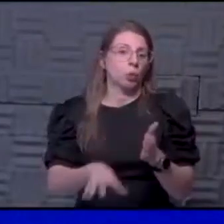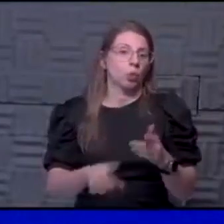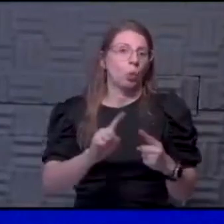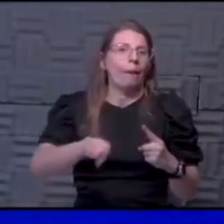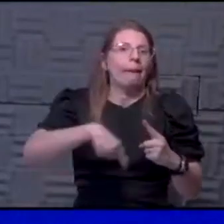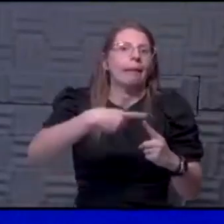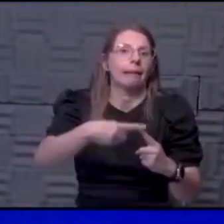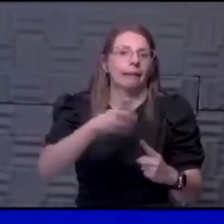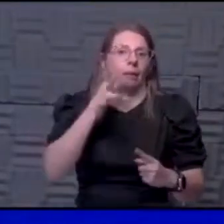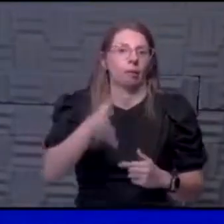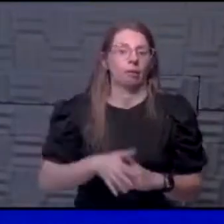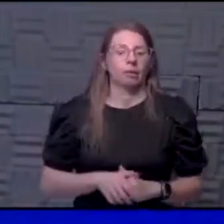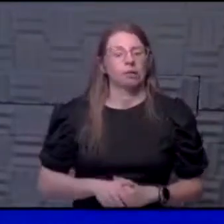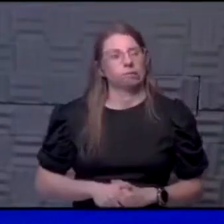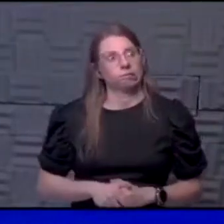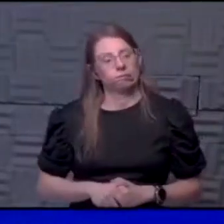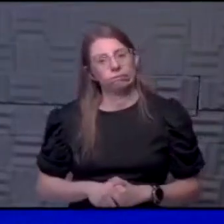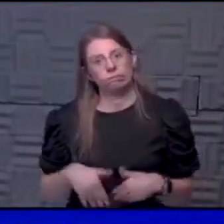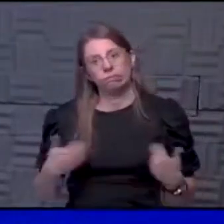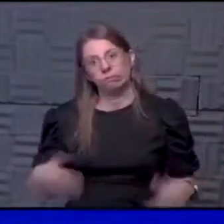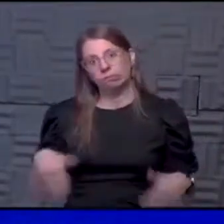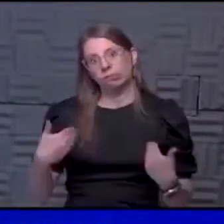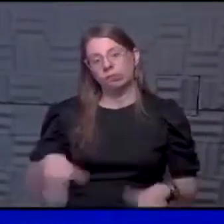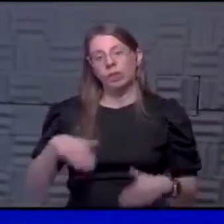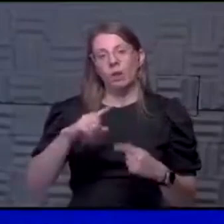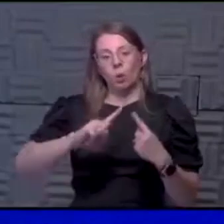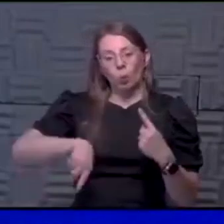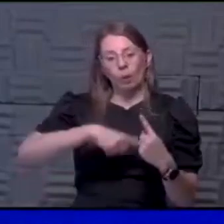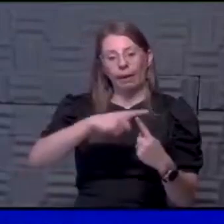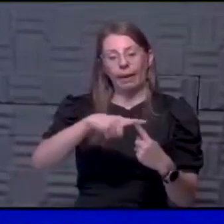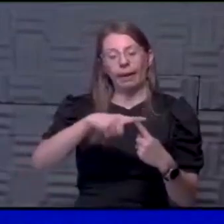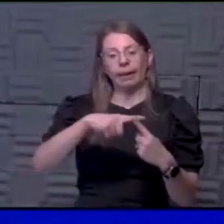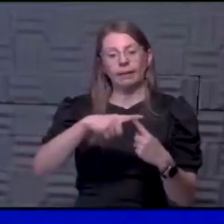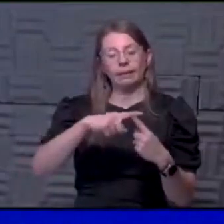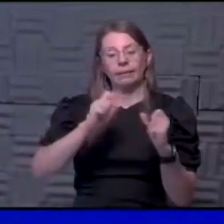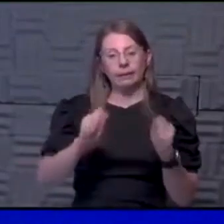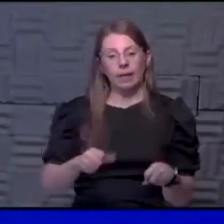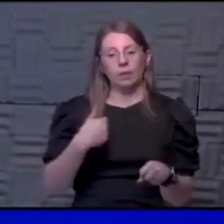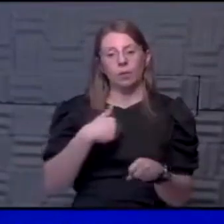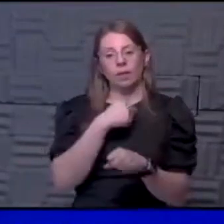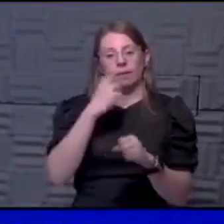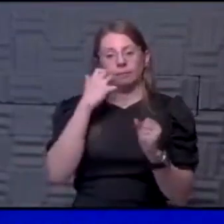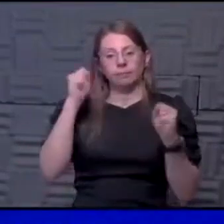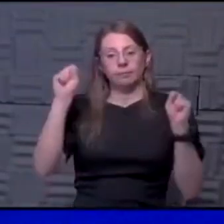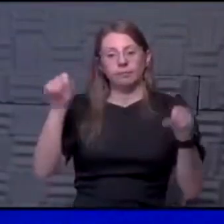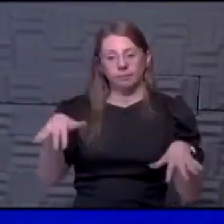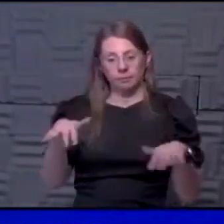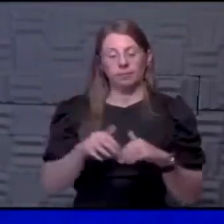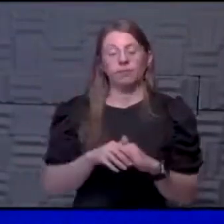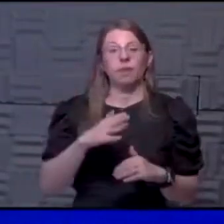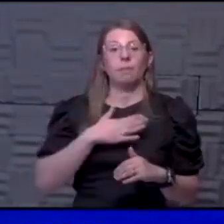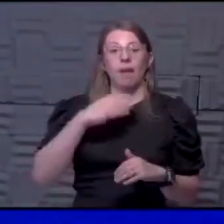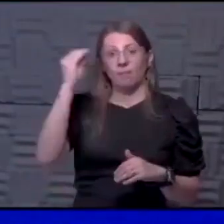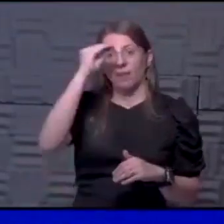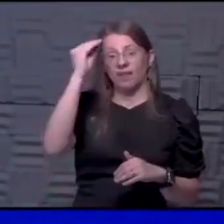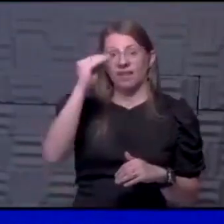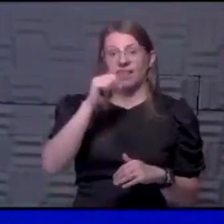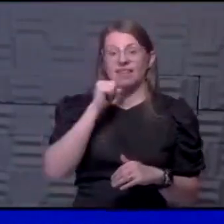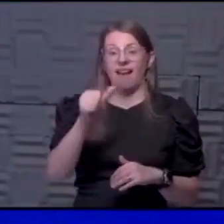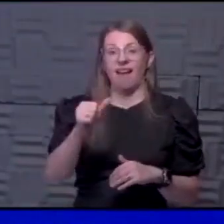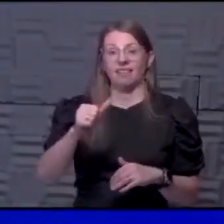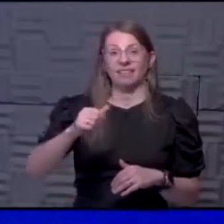What do you think? Oh, gosh. Okay. When can we step away from masking? I'm going to give you my opinion.